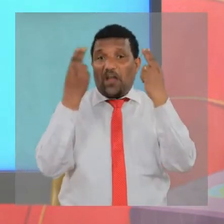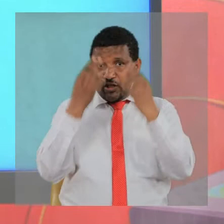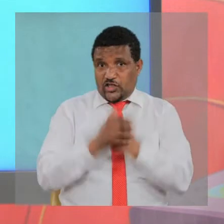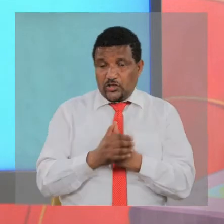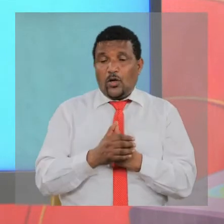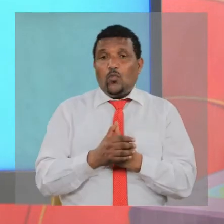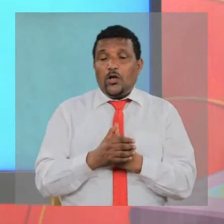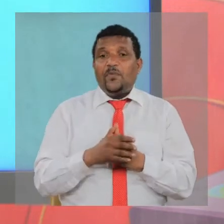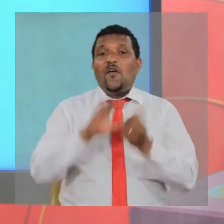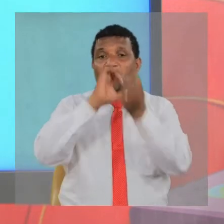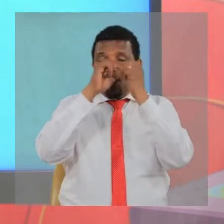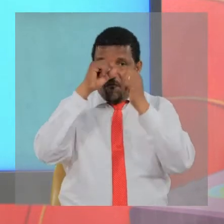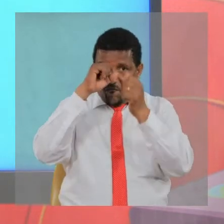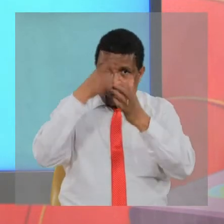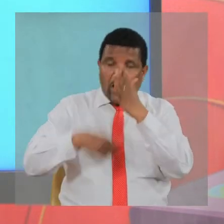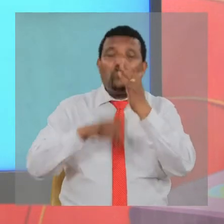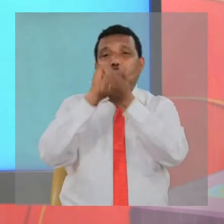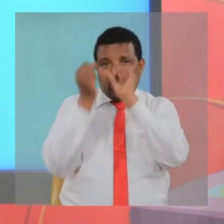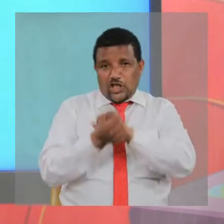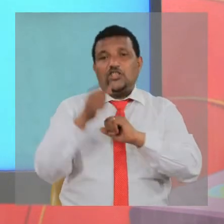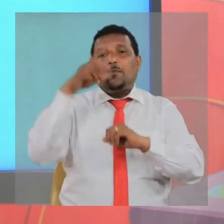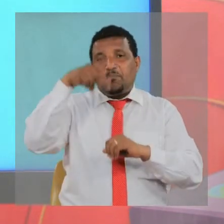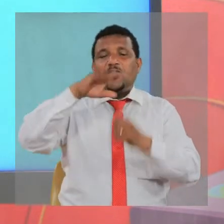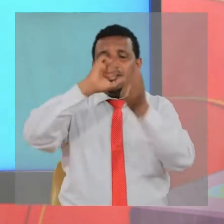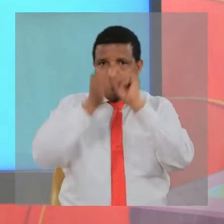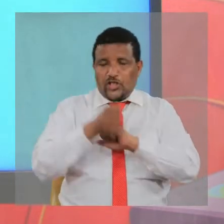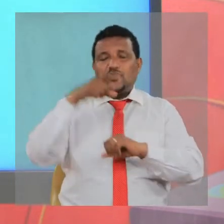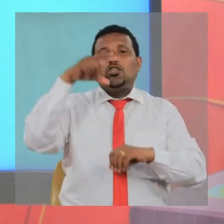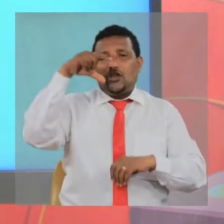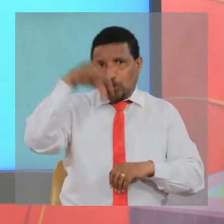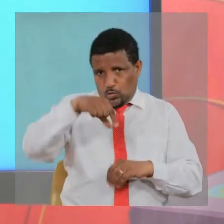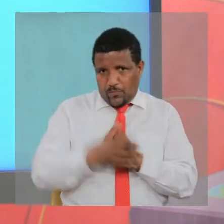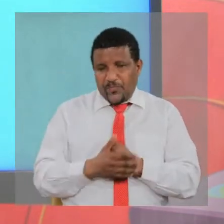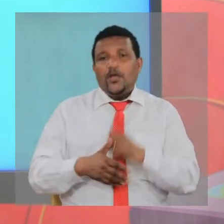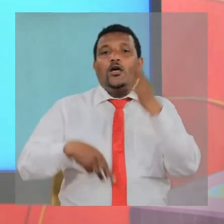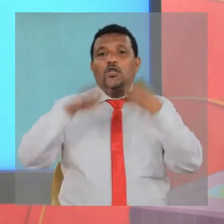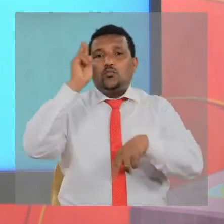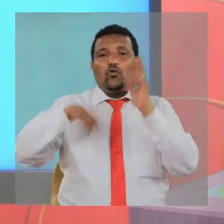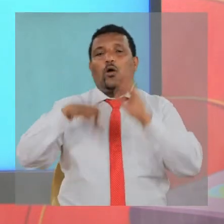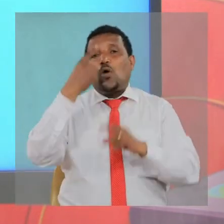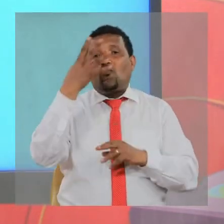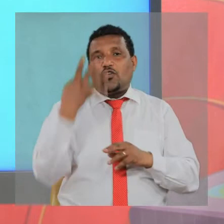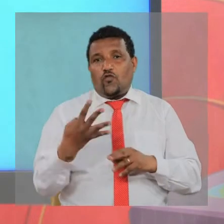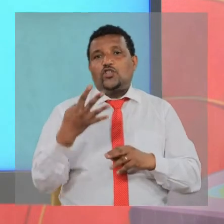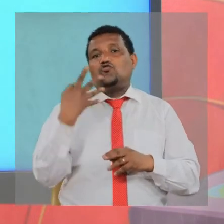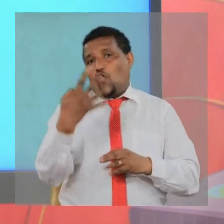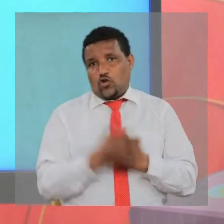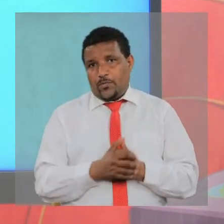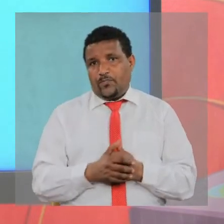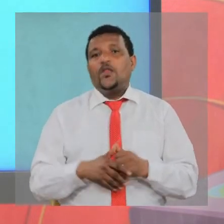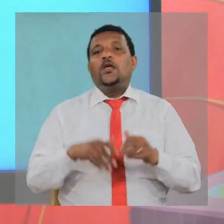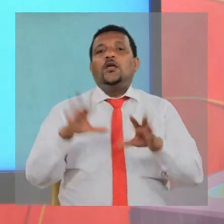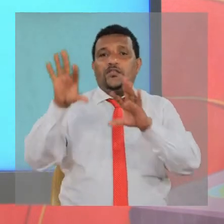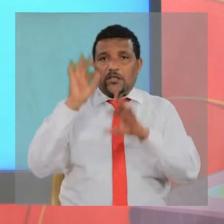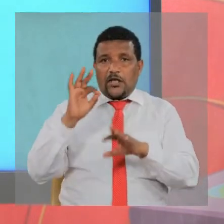value of changing Q for the changing P, which is the reciprocal of 1 over 4 is 4, and we take the given price